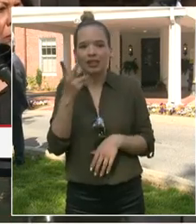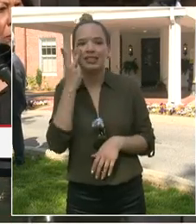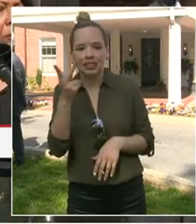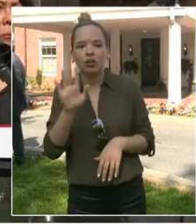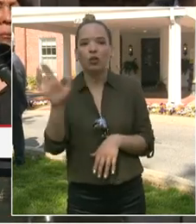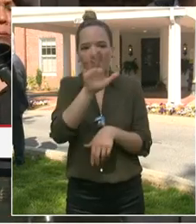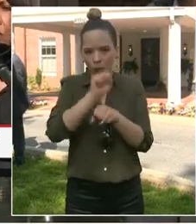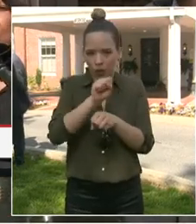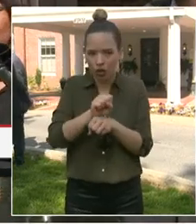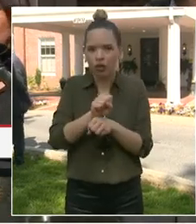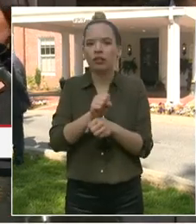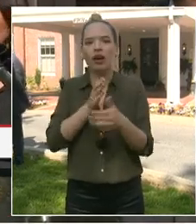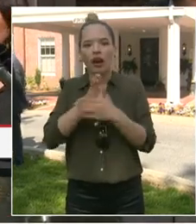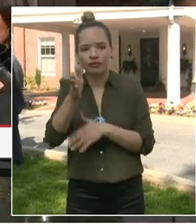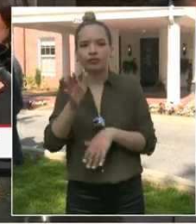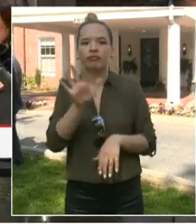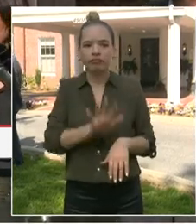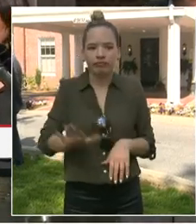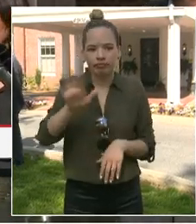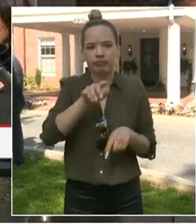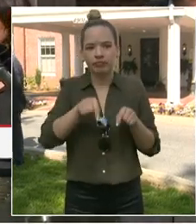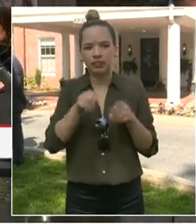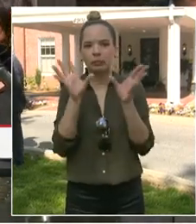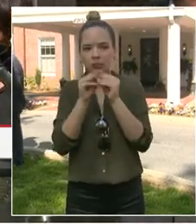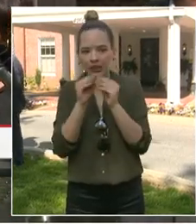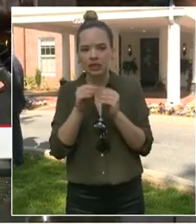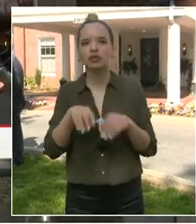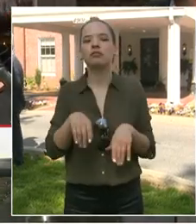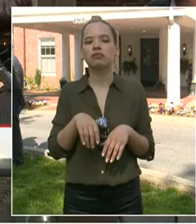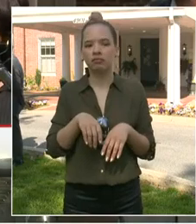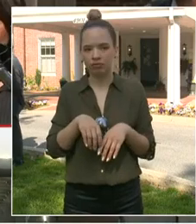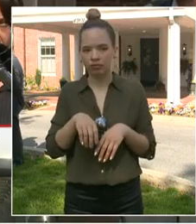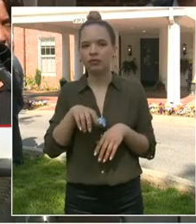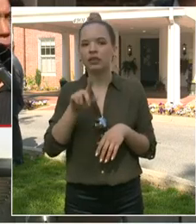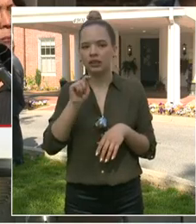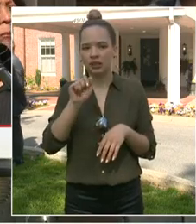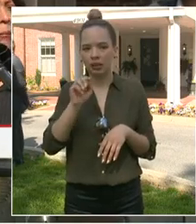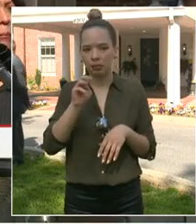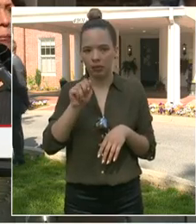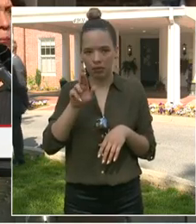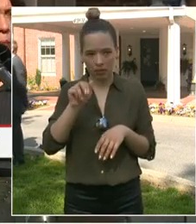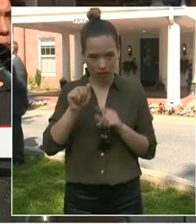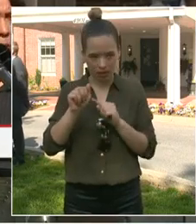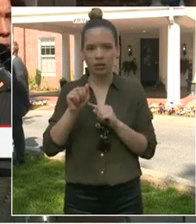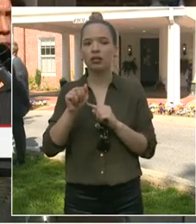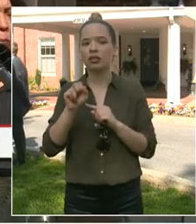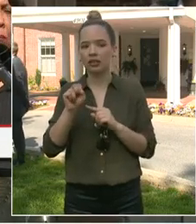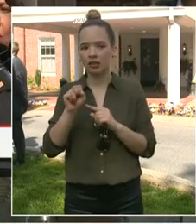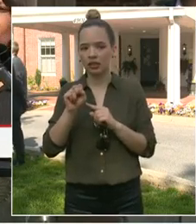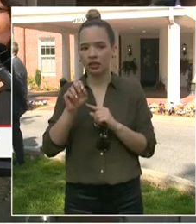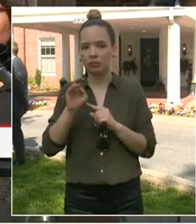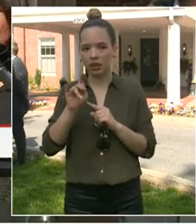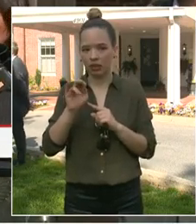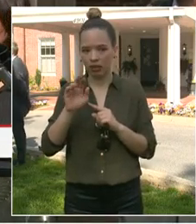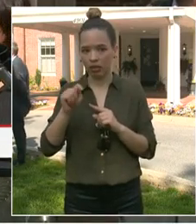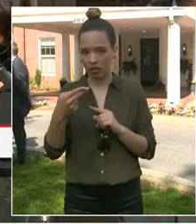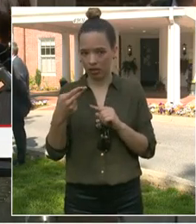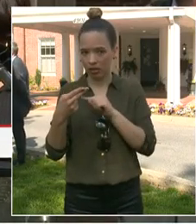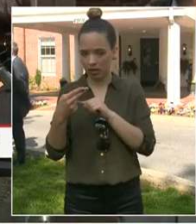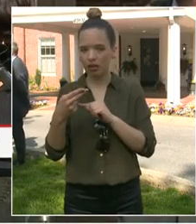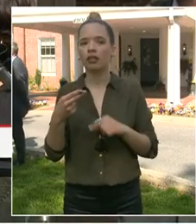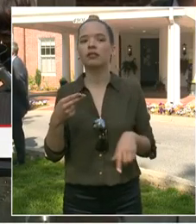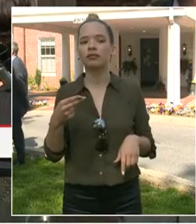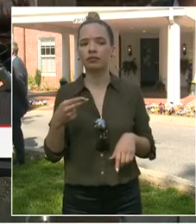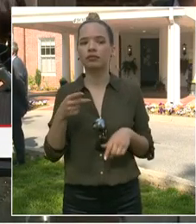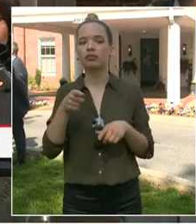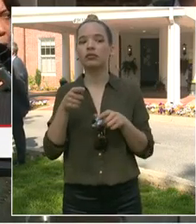have meetings. So Tamara Smith, who is the president and CEO of DC Primary Care, Jacqueline Bowens,